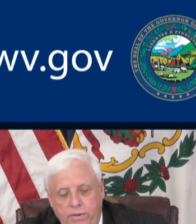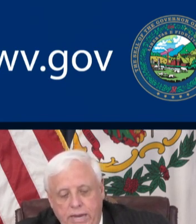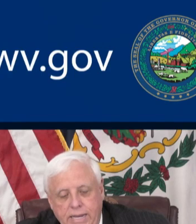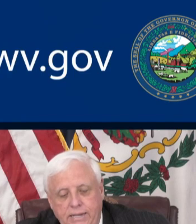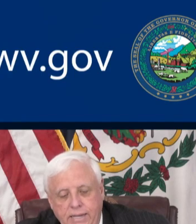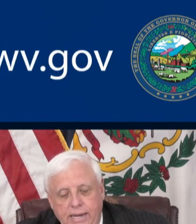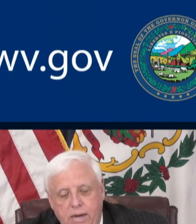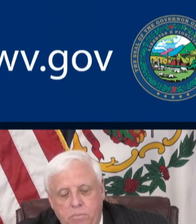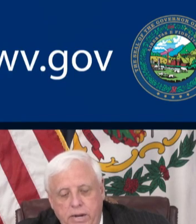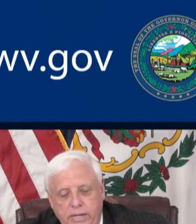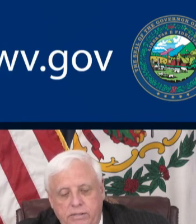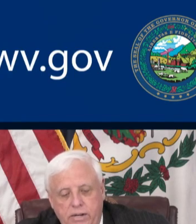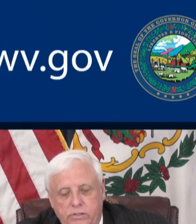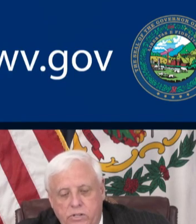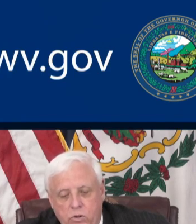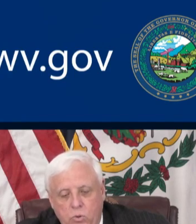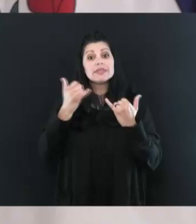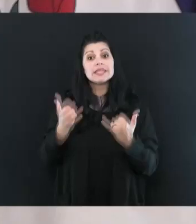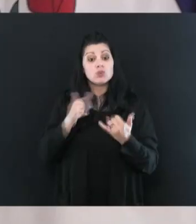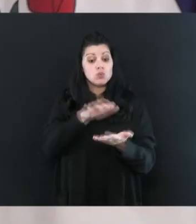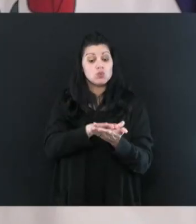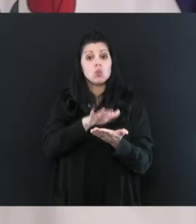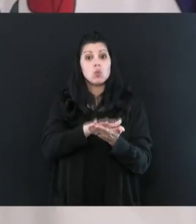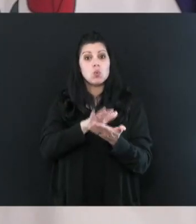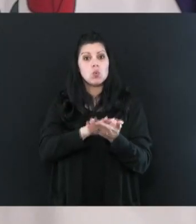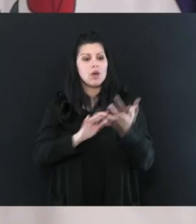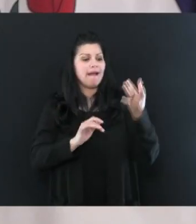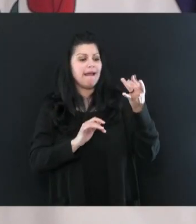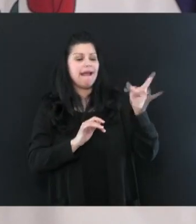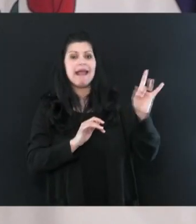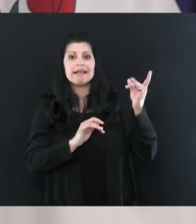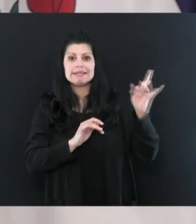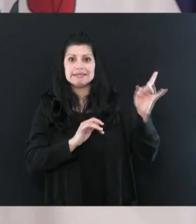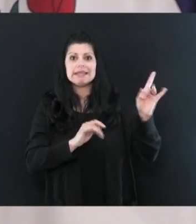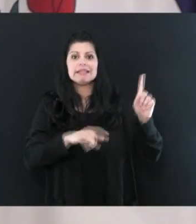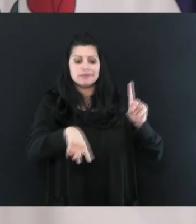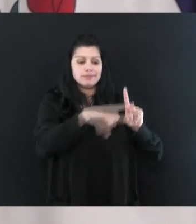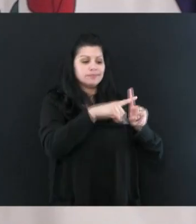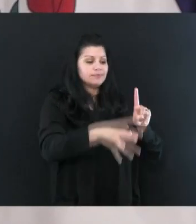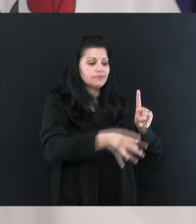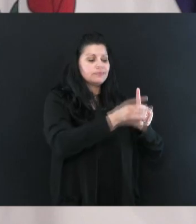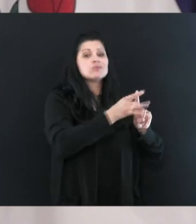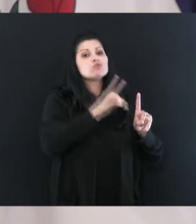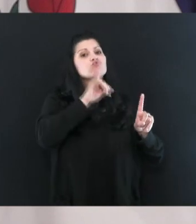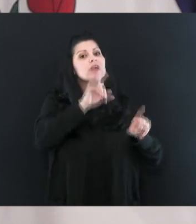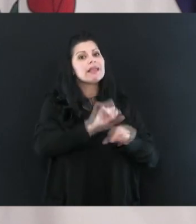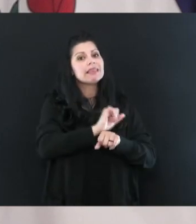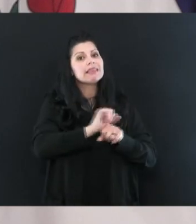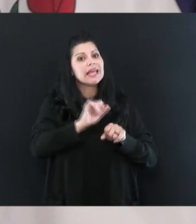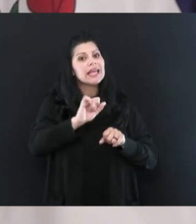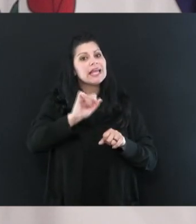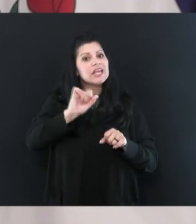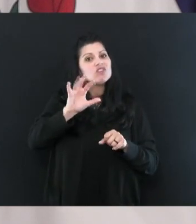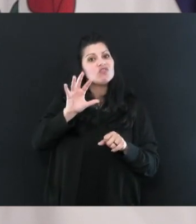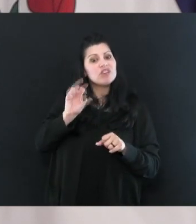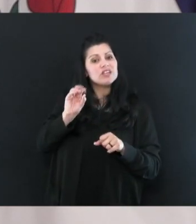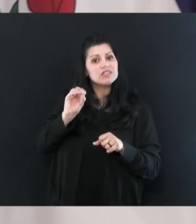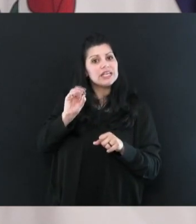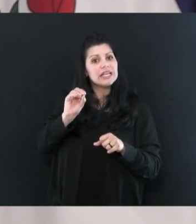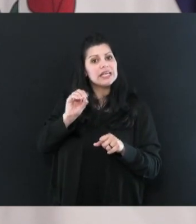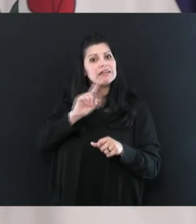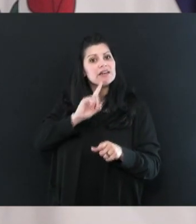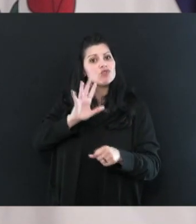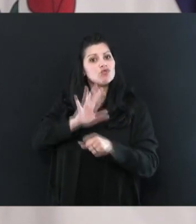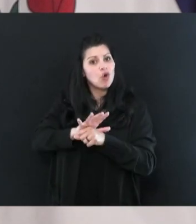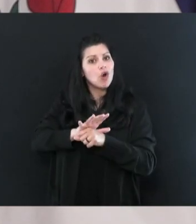We have 18 outbreaks in our schools right now, with 50 confirmed cases in the public school system reported